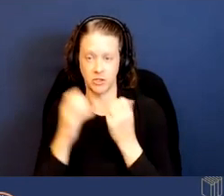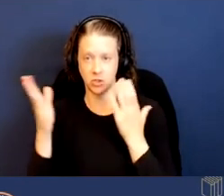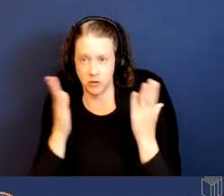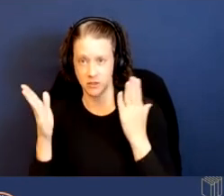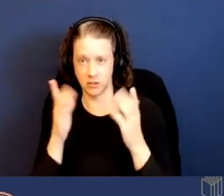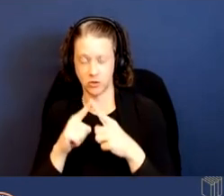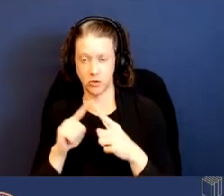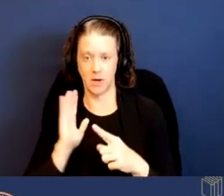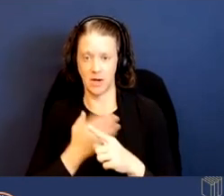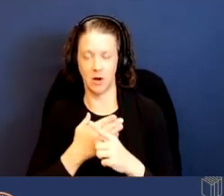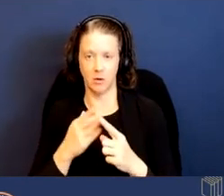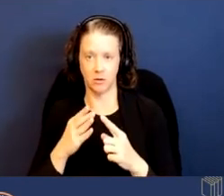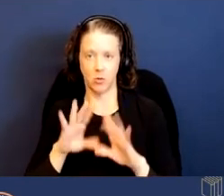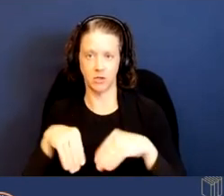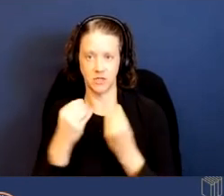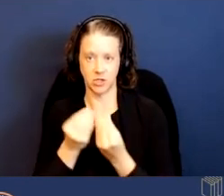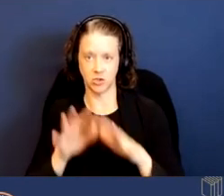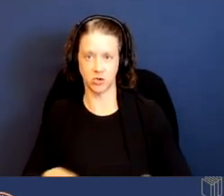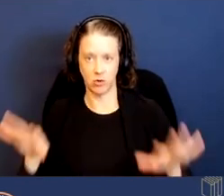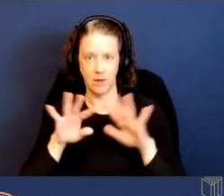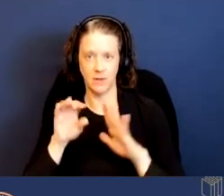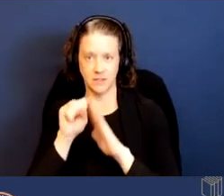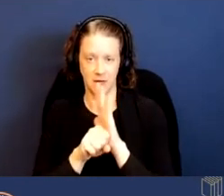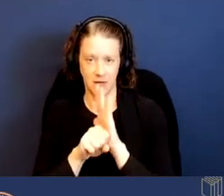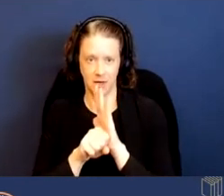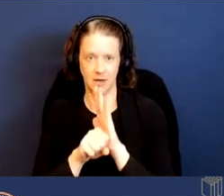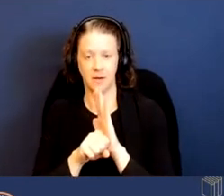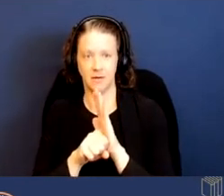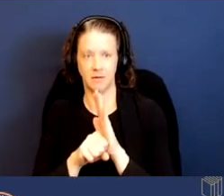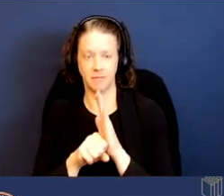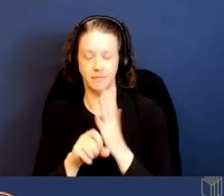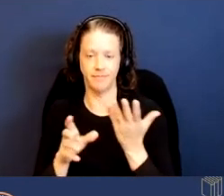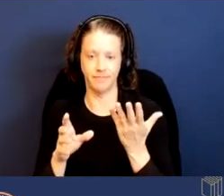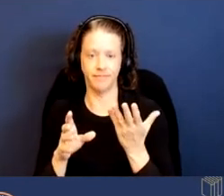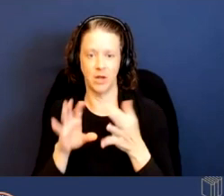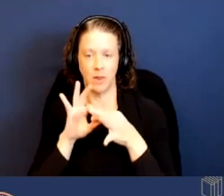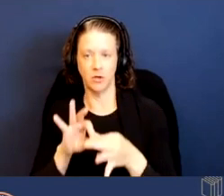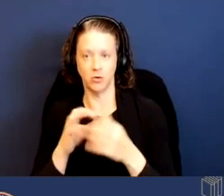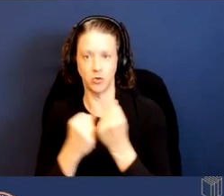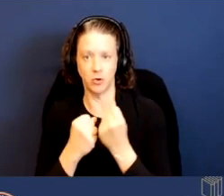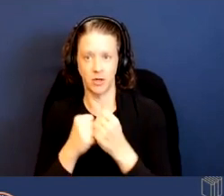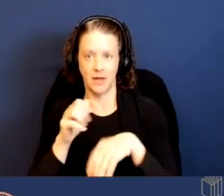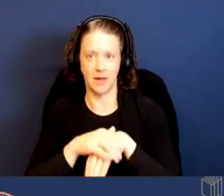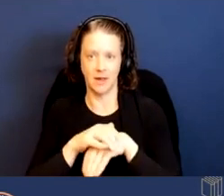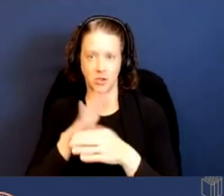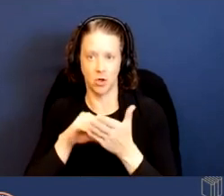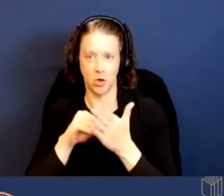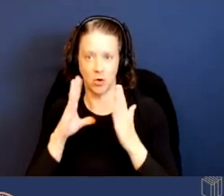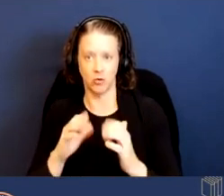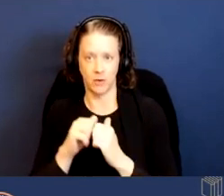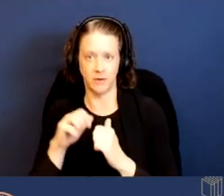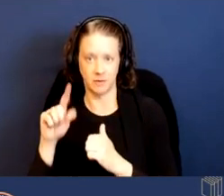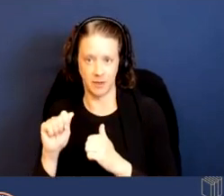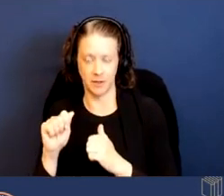to our entities across the state in terms of supporting again, English learners with disabilities.